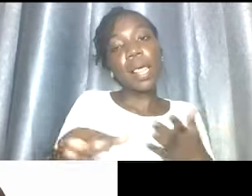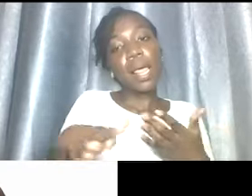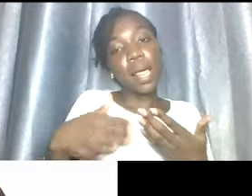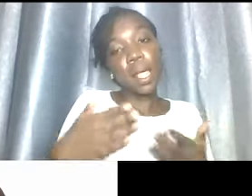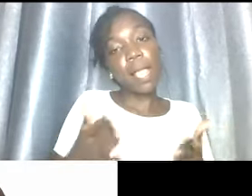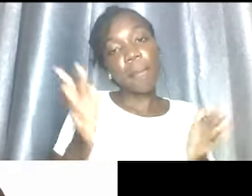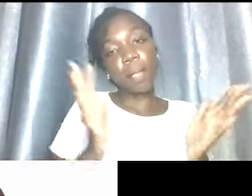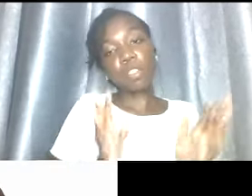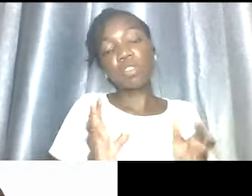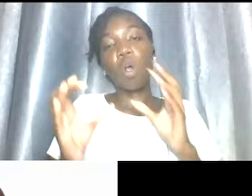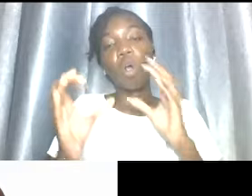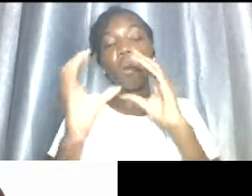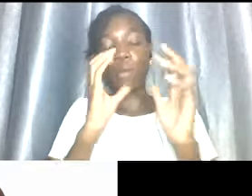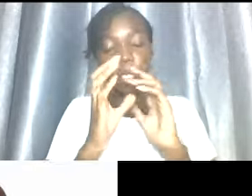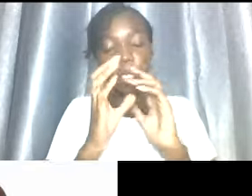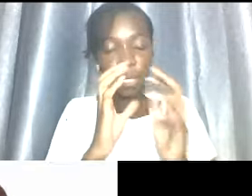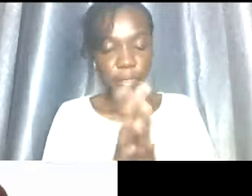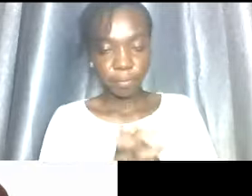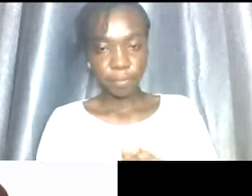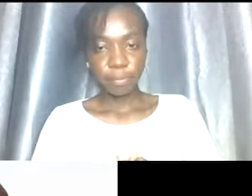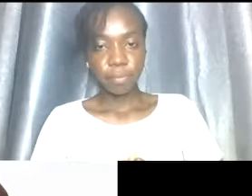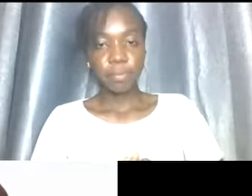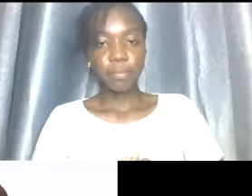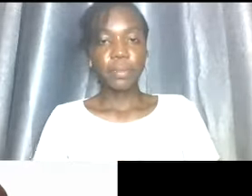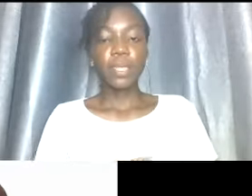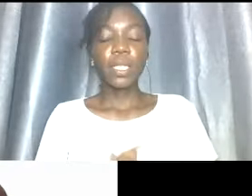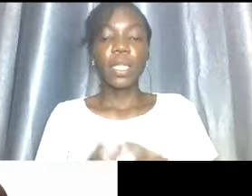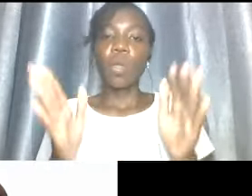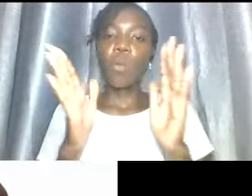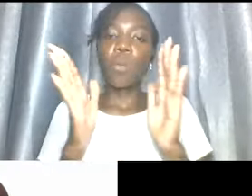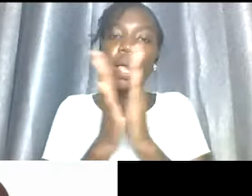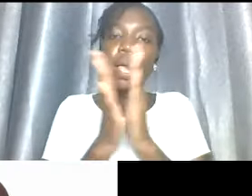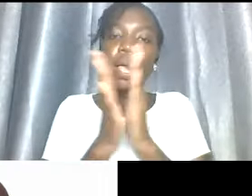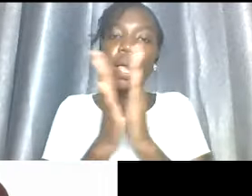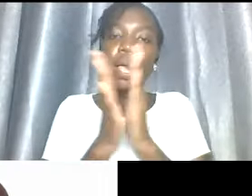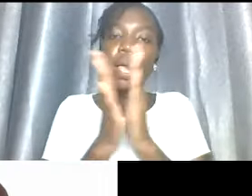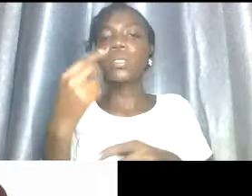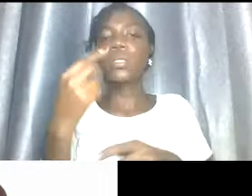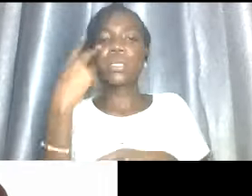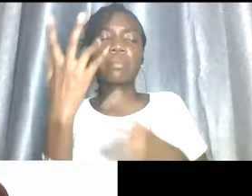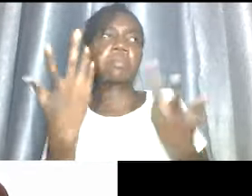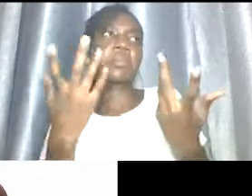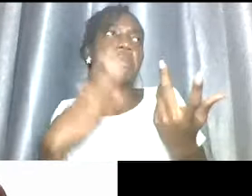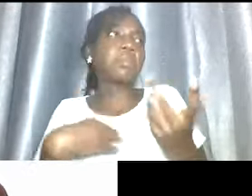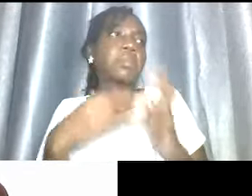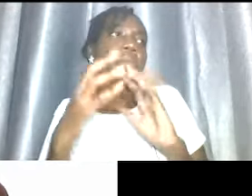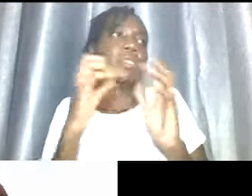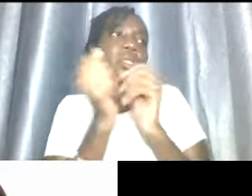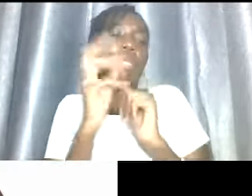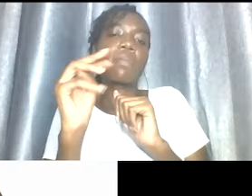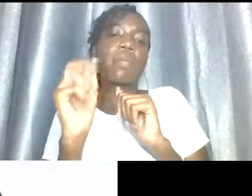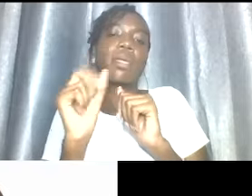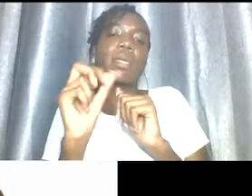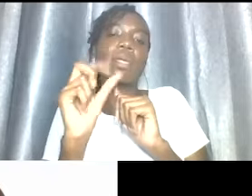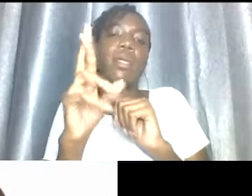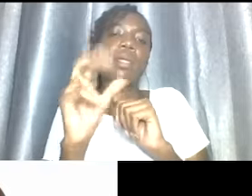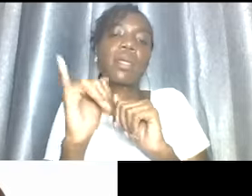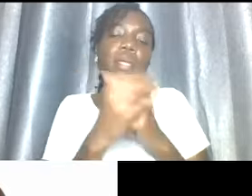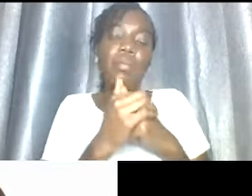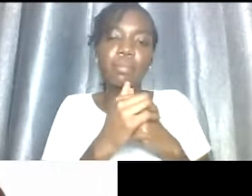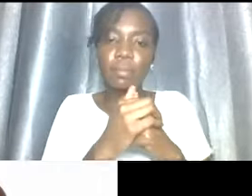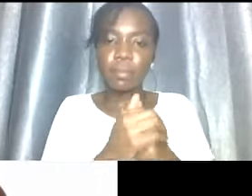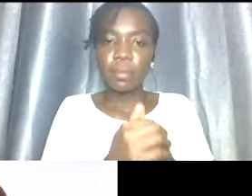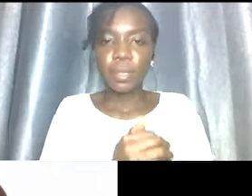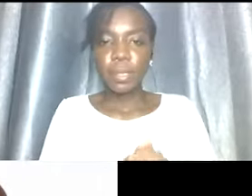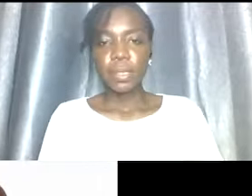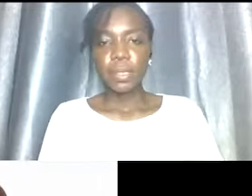communicate with Bob versus how I can communicate with Mary, my hand's right.